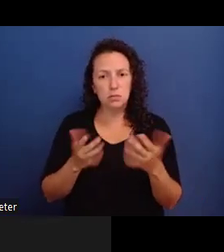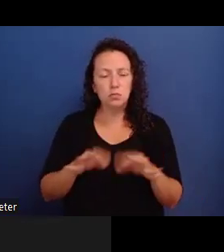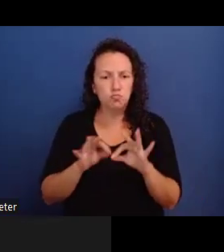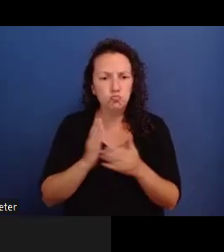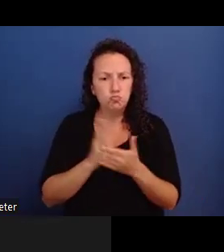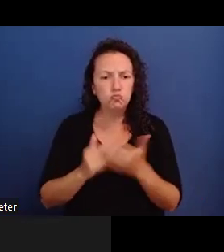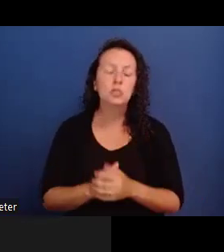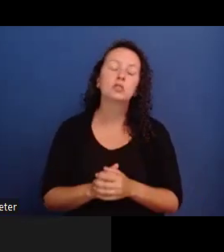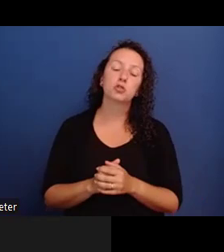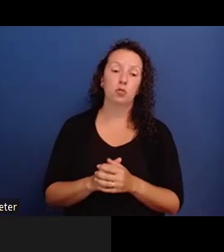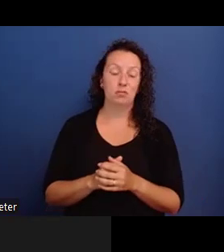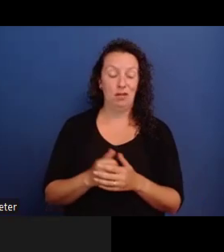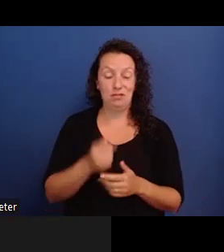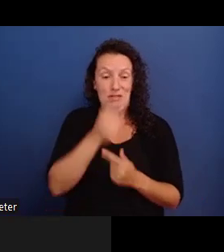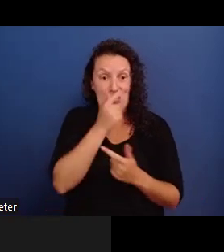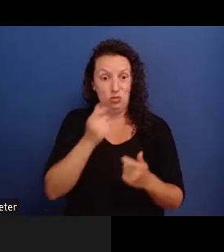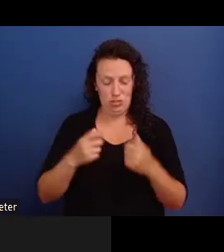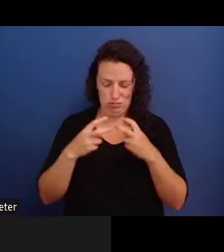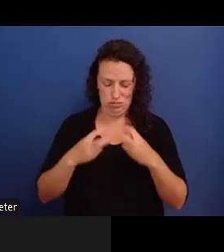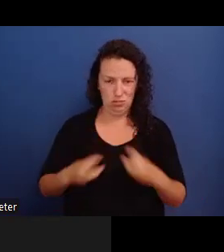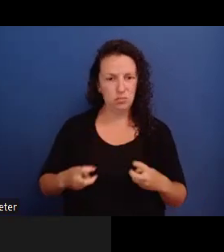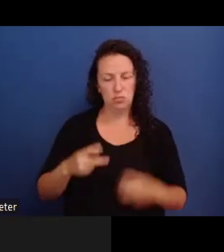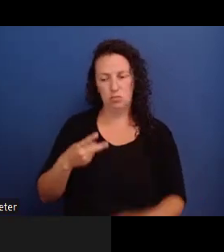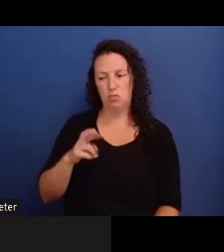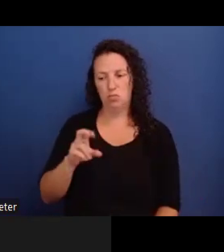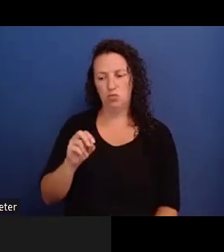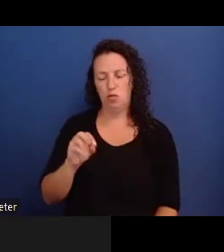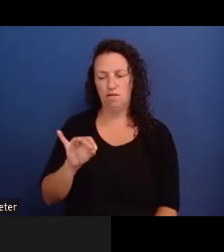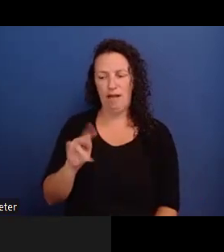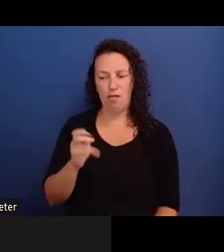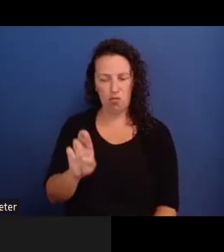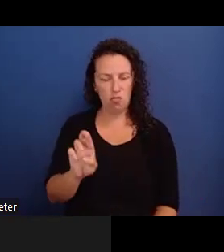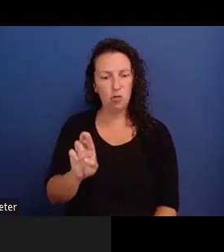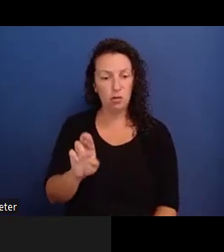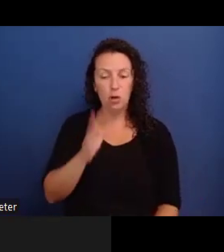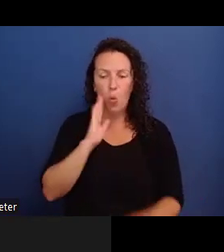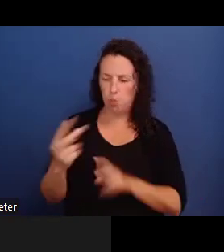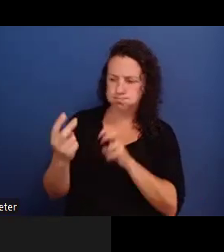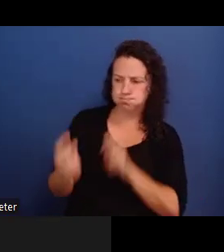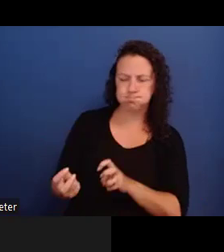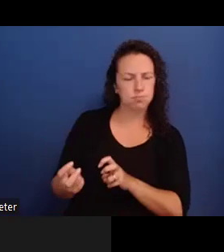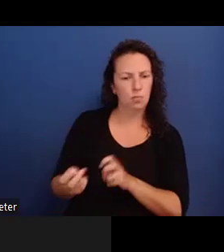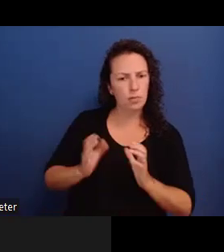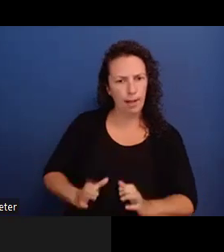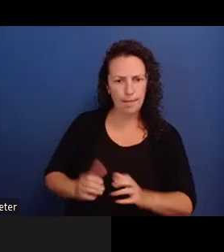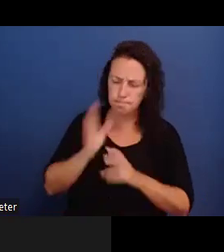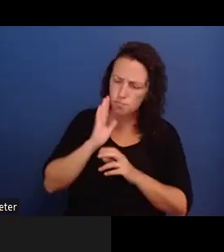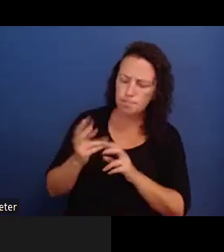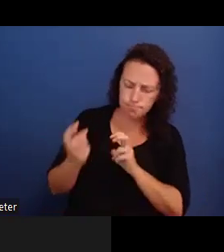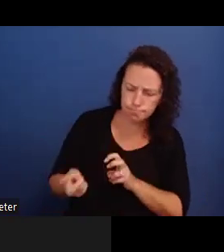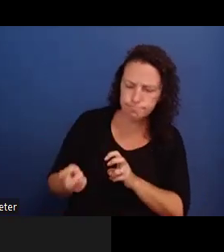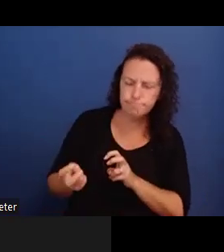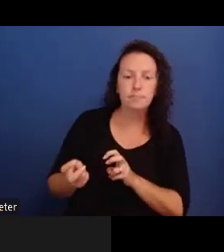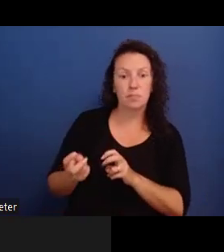interest profile that we took, I will do that with a client. And a lot of the clients that I work with